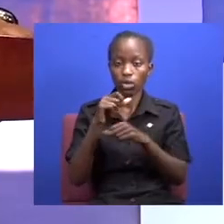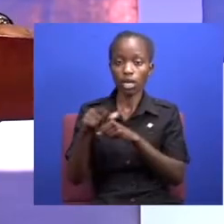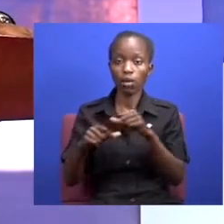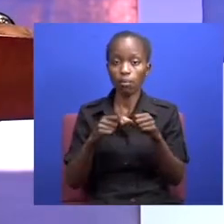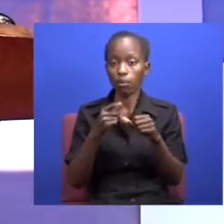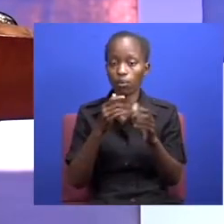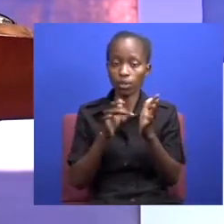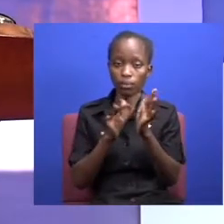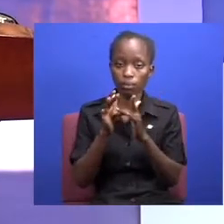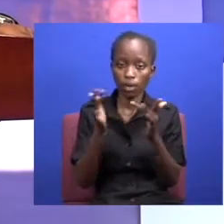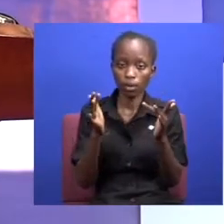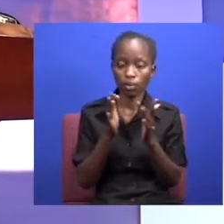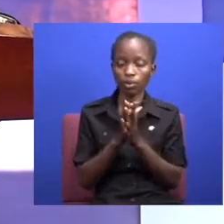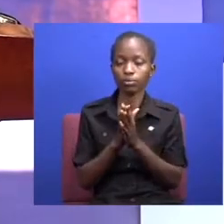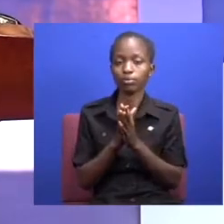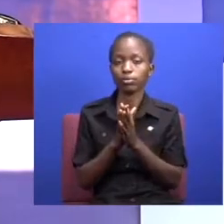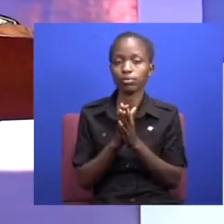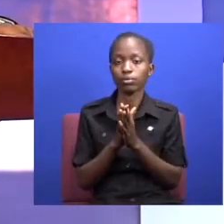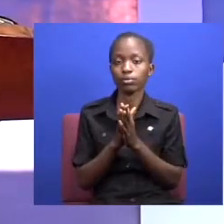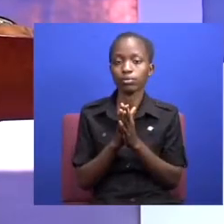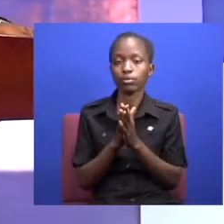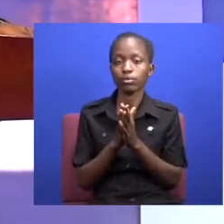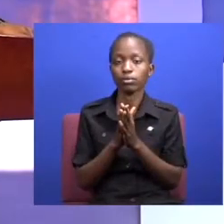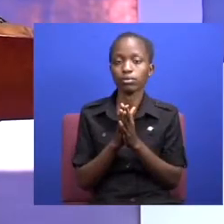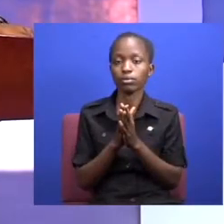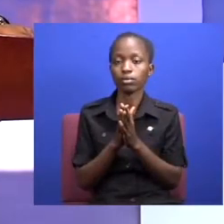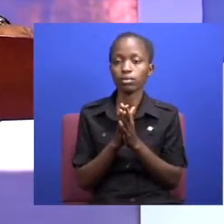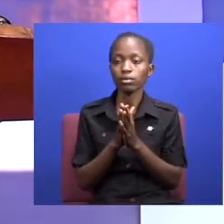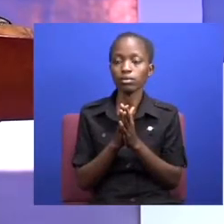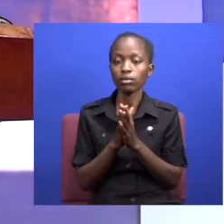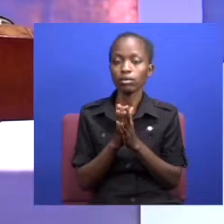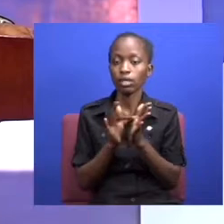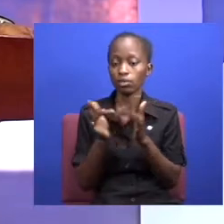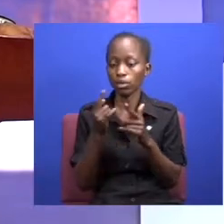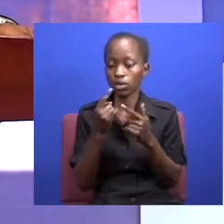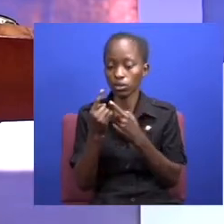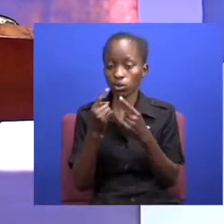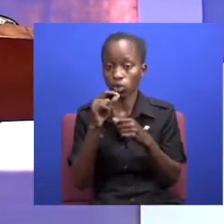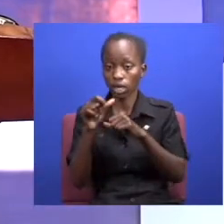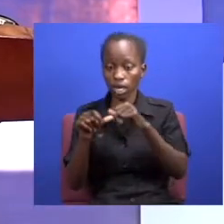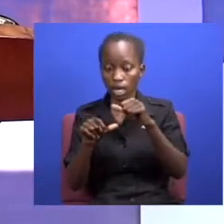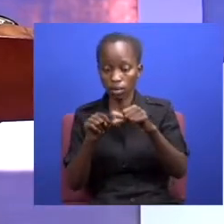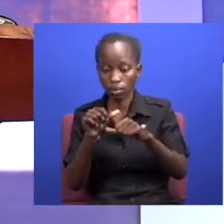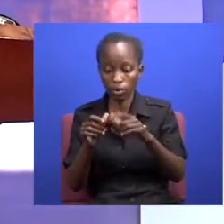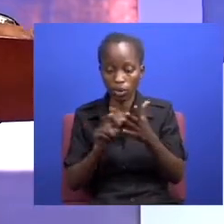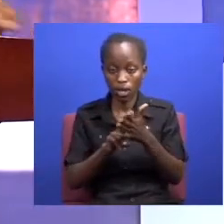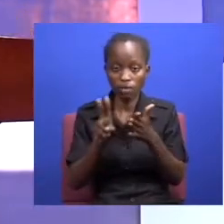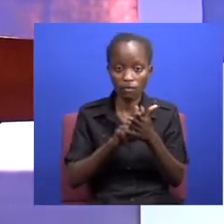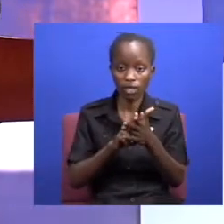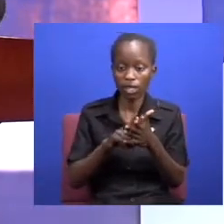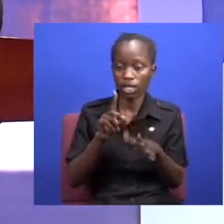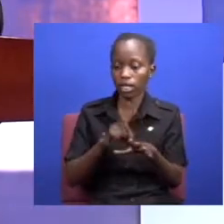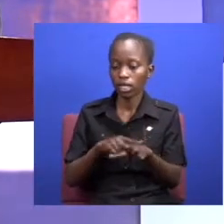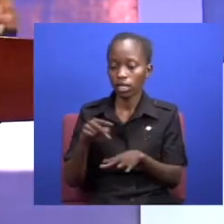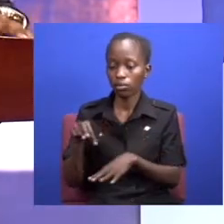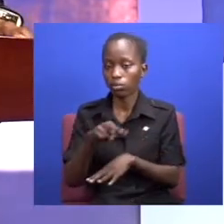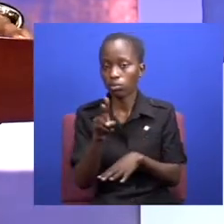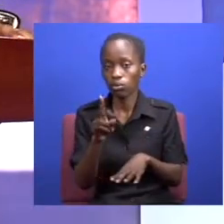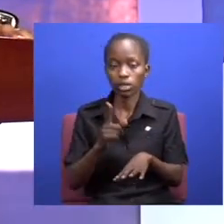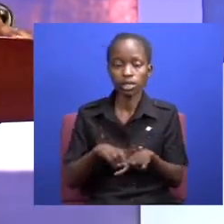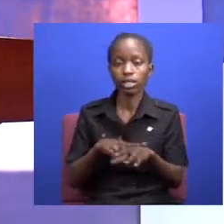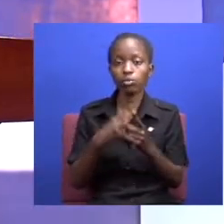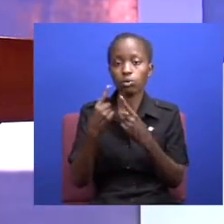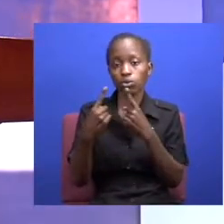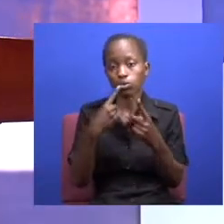scriptures. And this is in Deuteronomy chapter 6, verse 7. It says, talk about it on the road. So that when we talk about